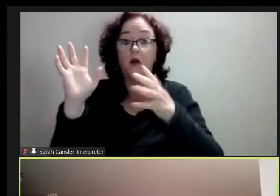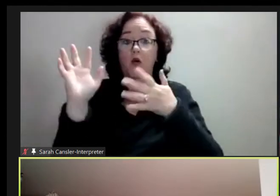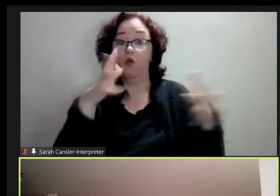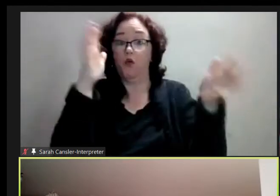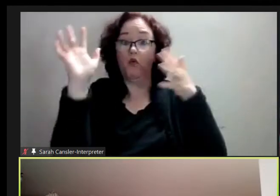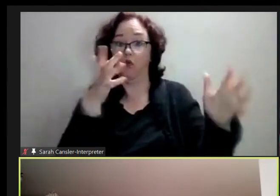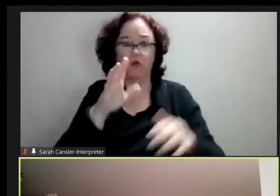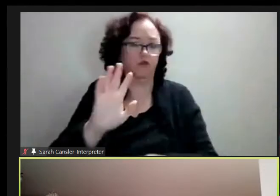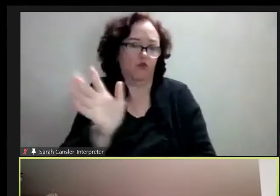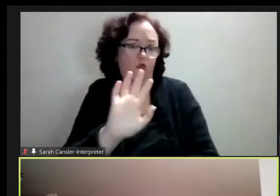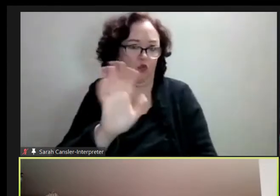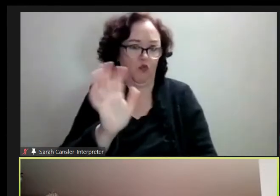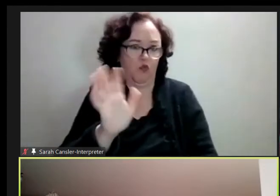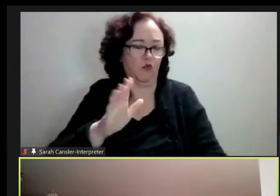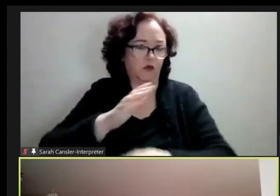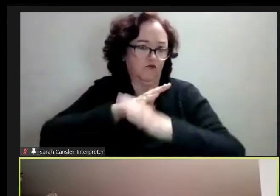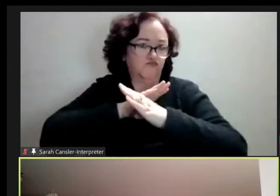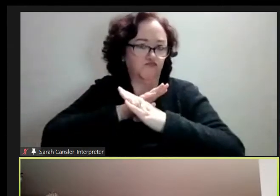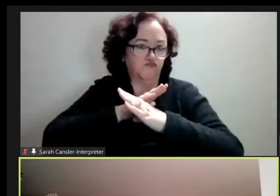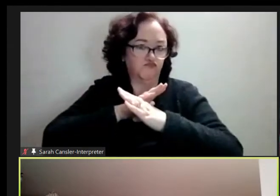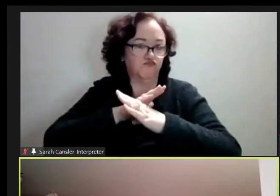good.